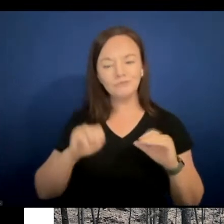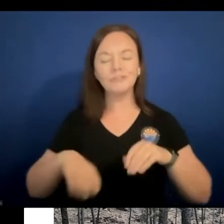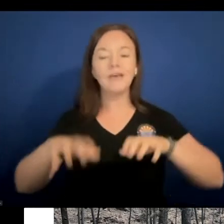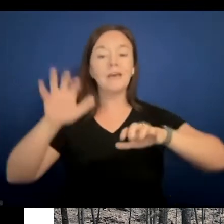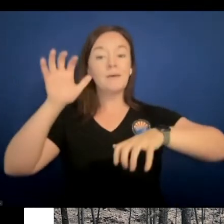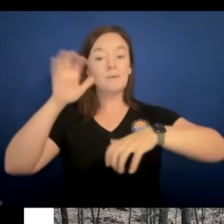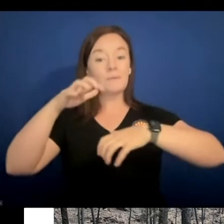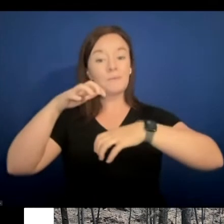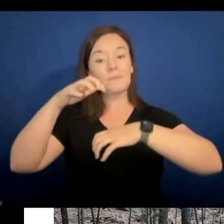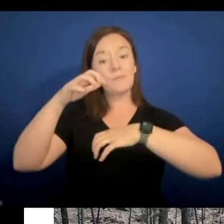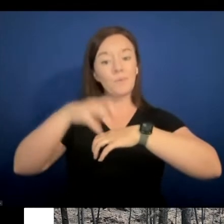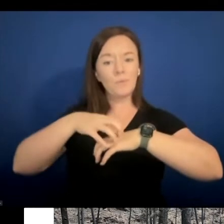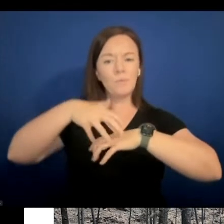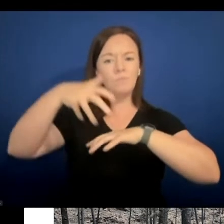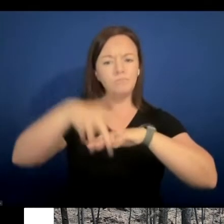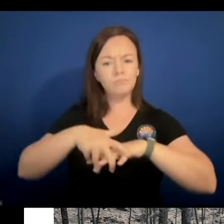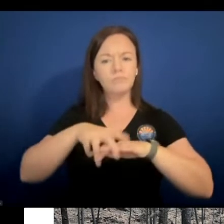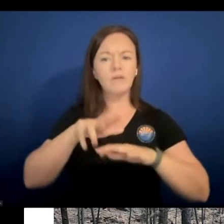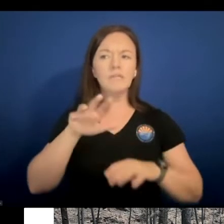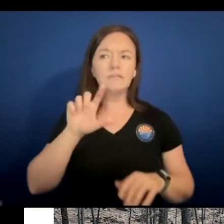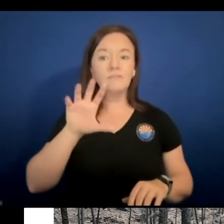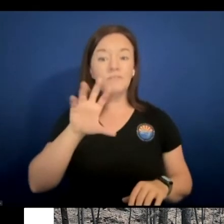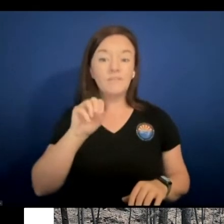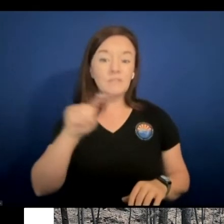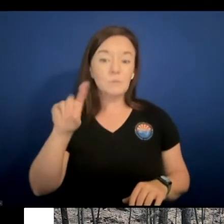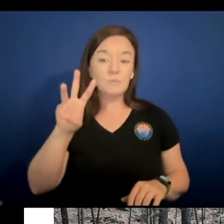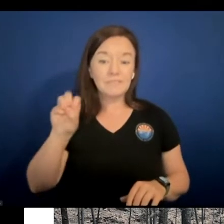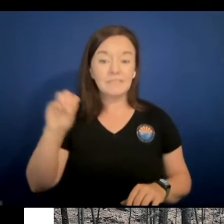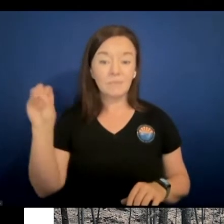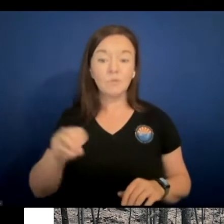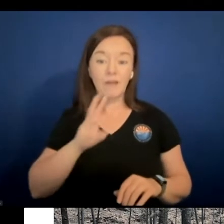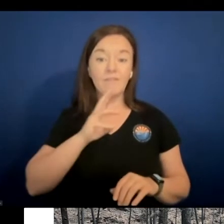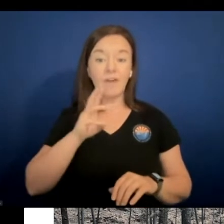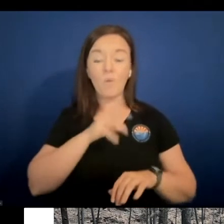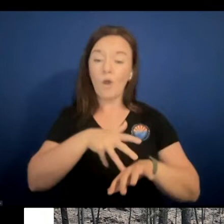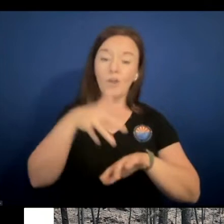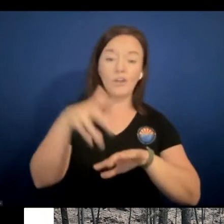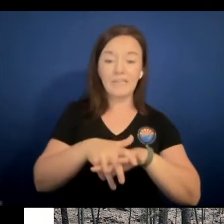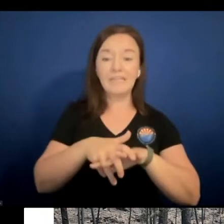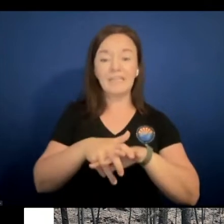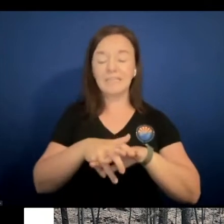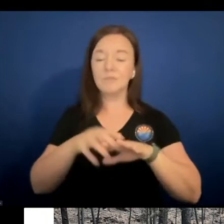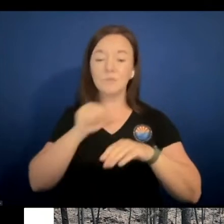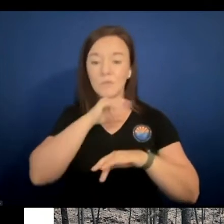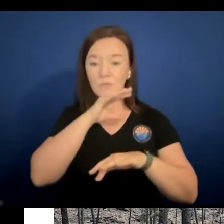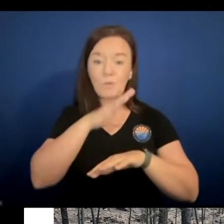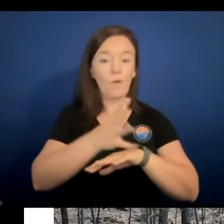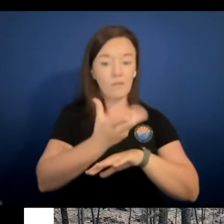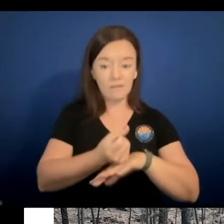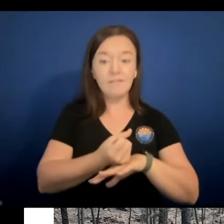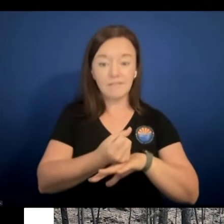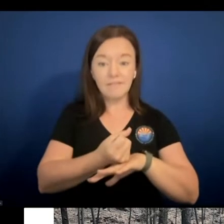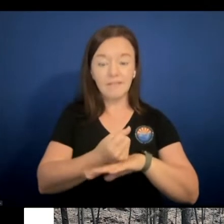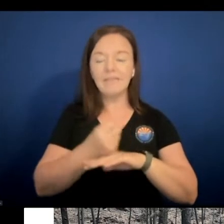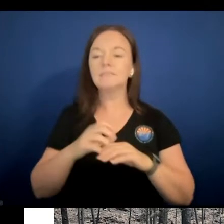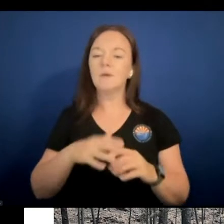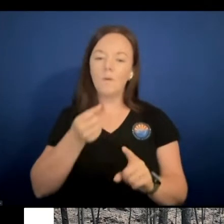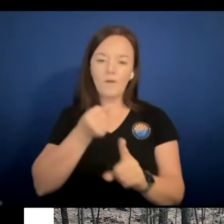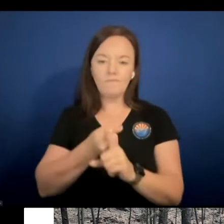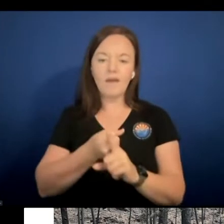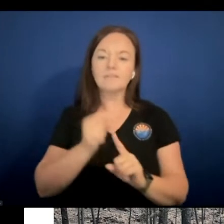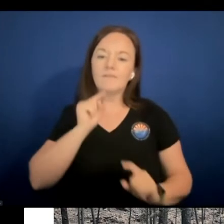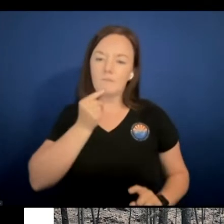60% of that water. So the effect of a major wildfire